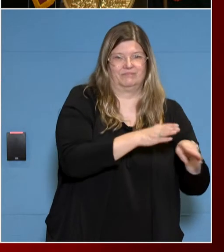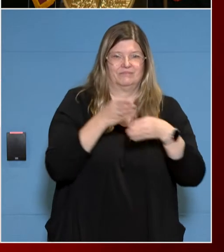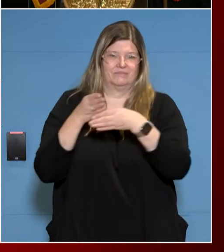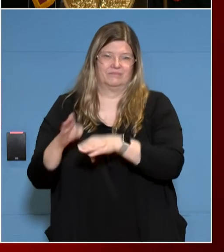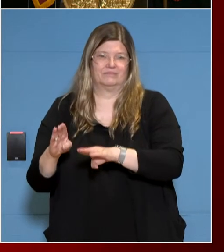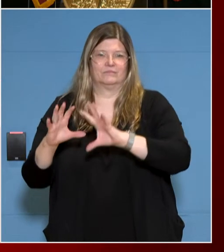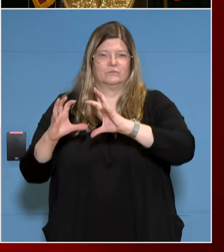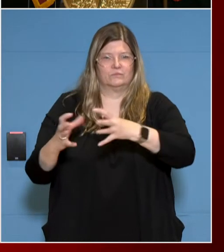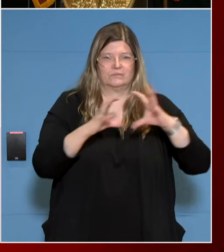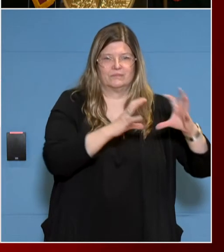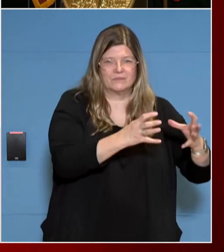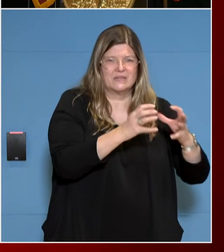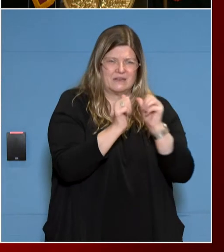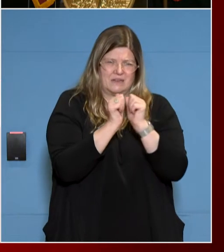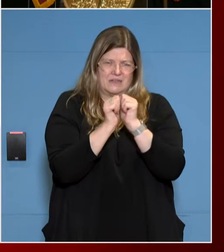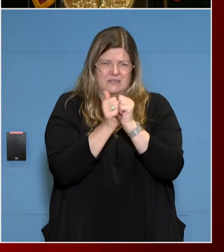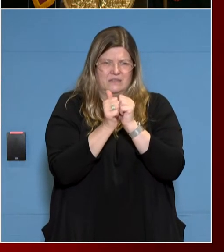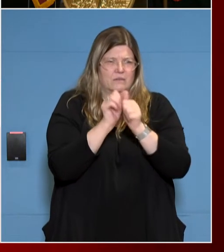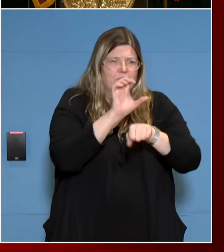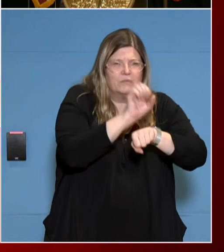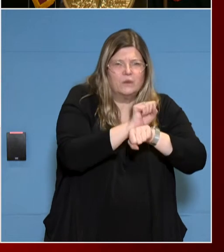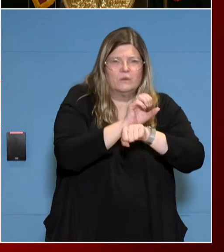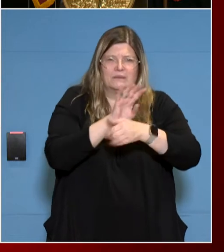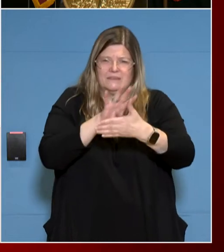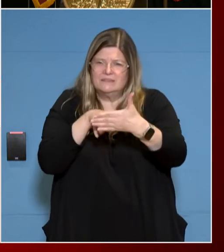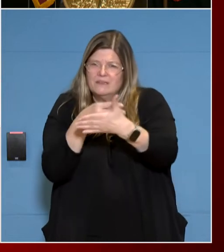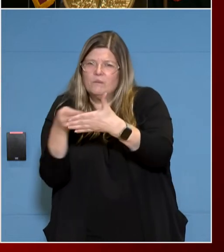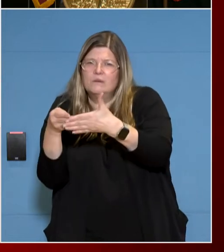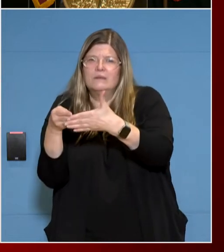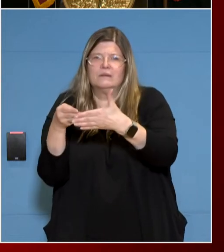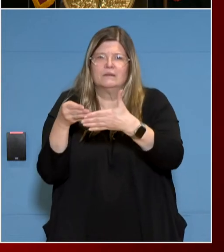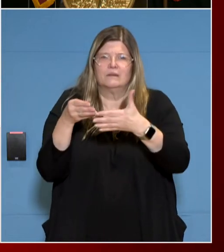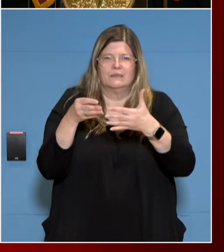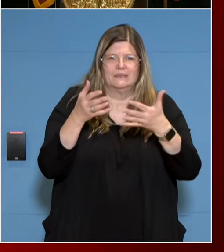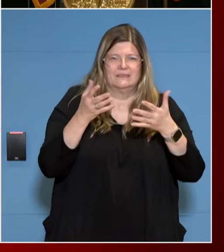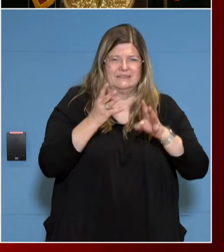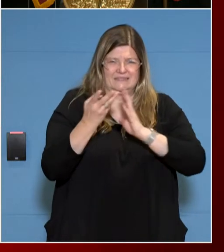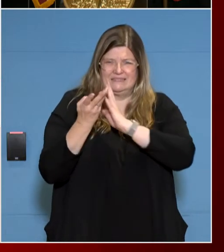those appointments are distributed per vaccine.